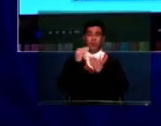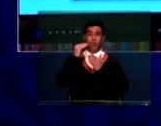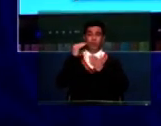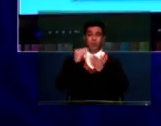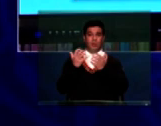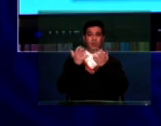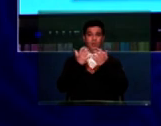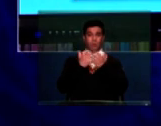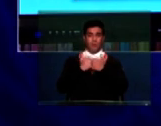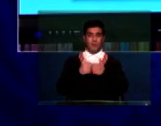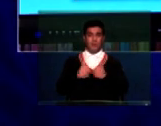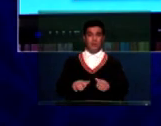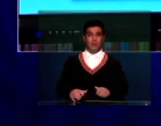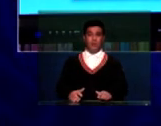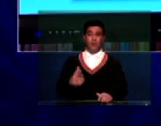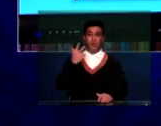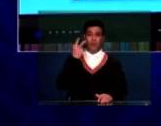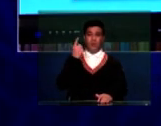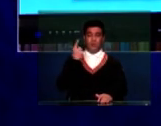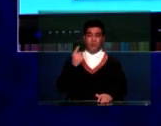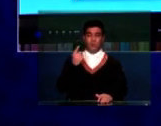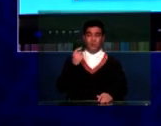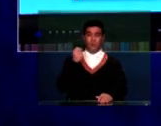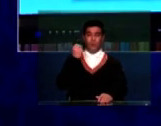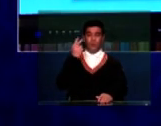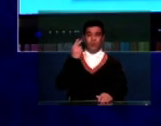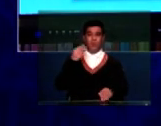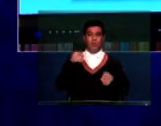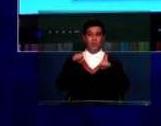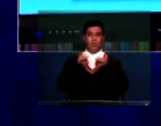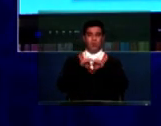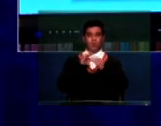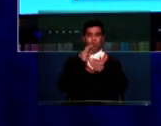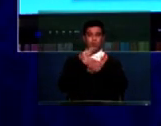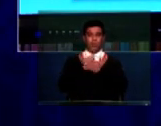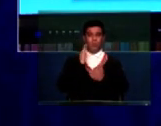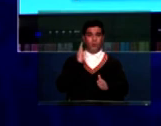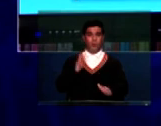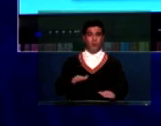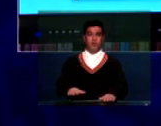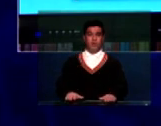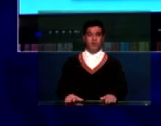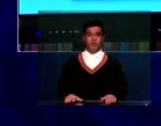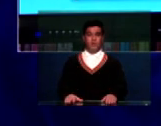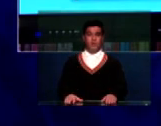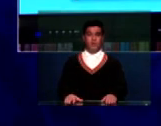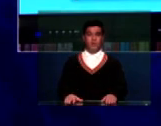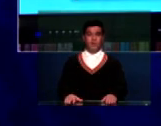hisoblash natijasida 31 dan 12 ga teng javobga ega bo'lamiz.